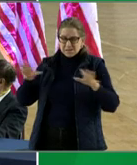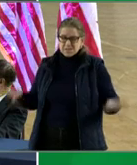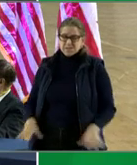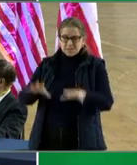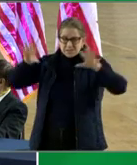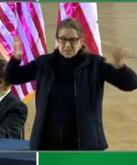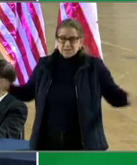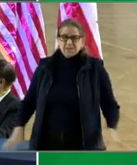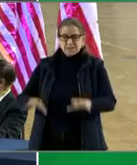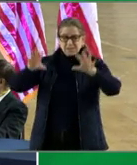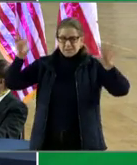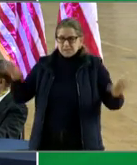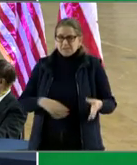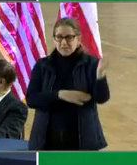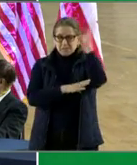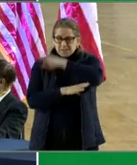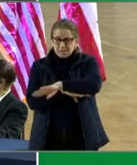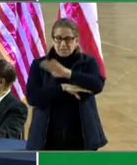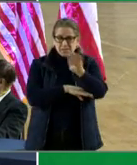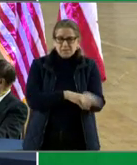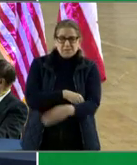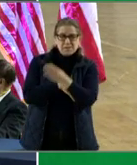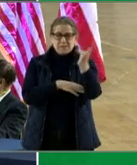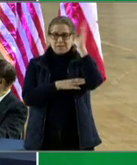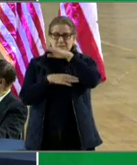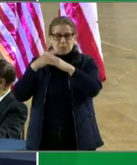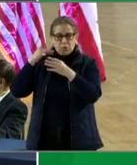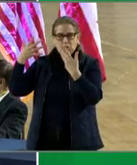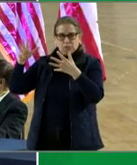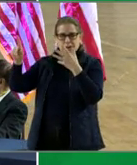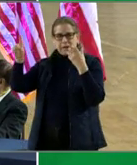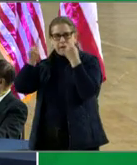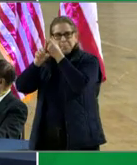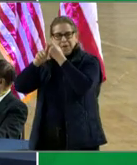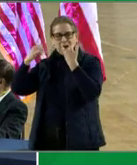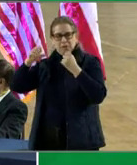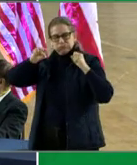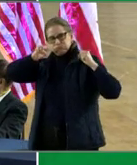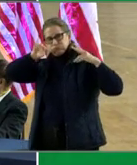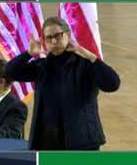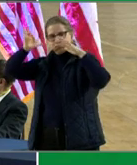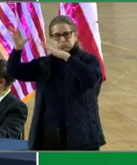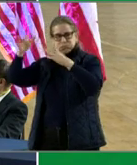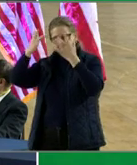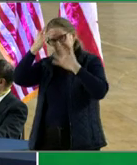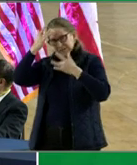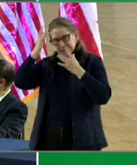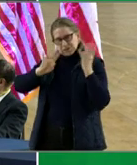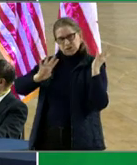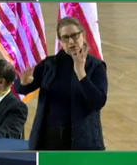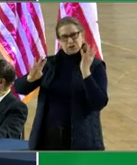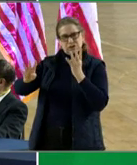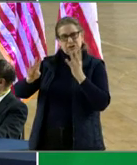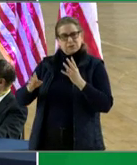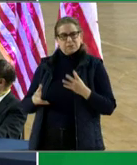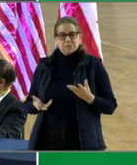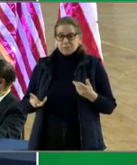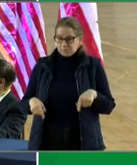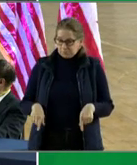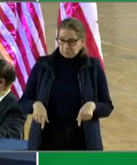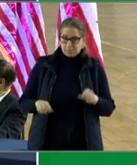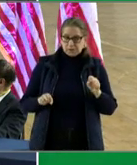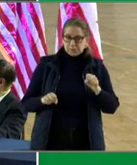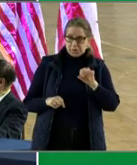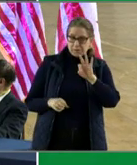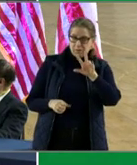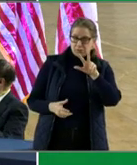get ready. So if these models are true and we have this level of infection in our city, that people will have the